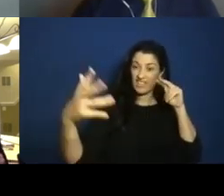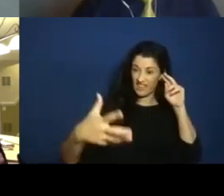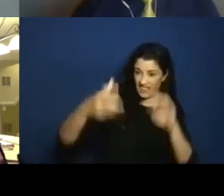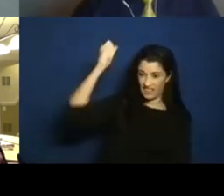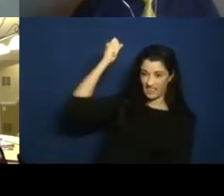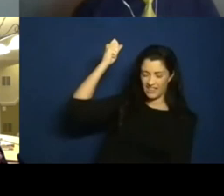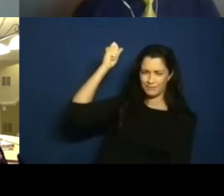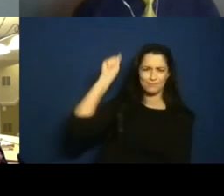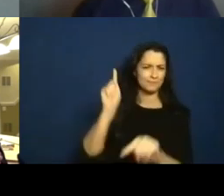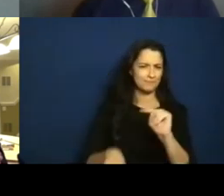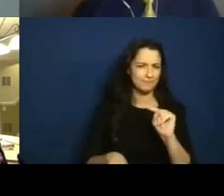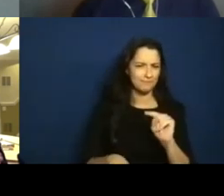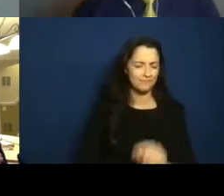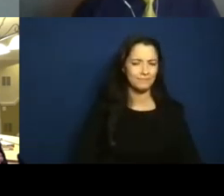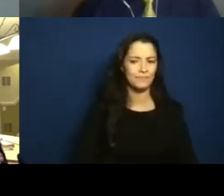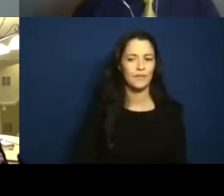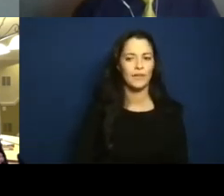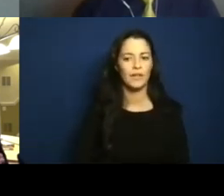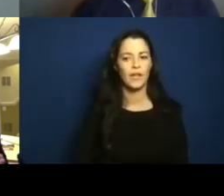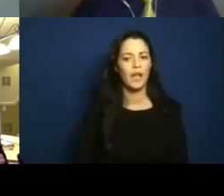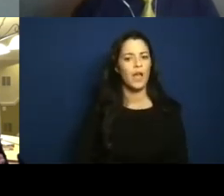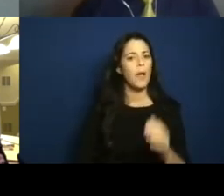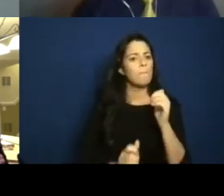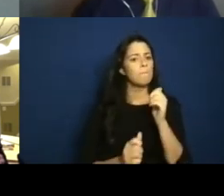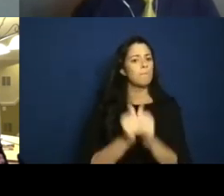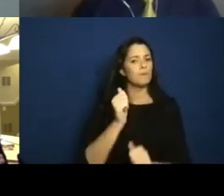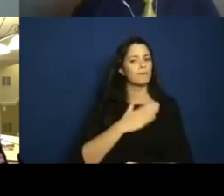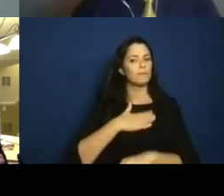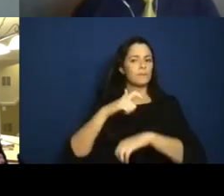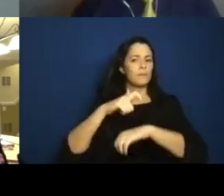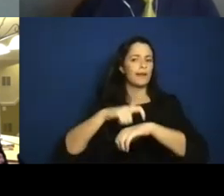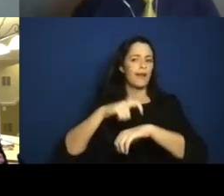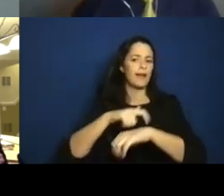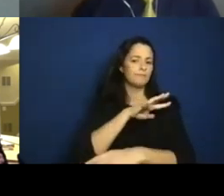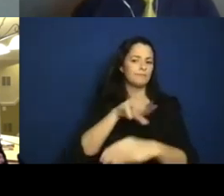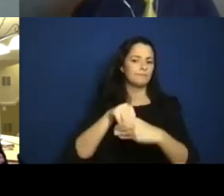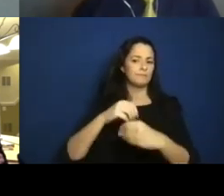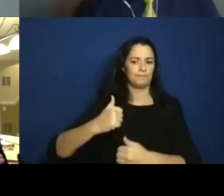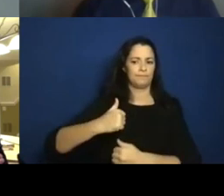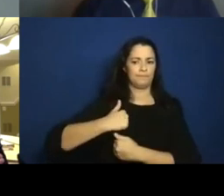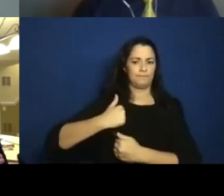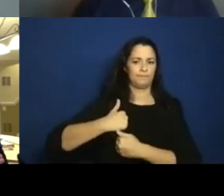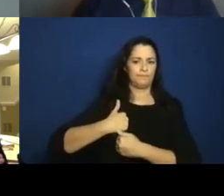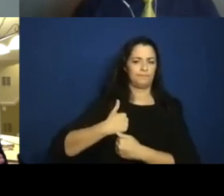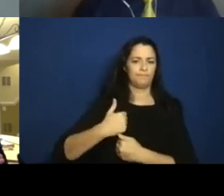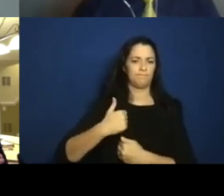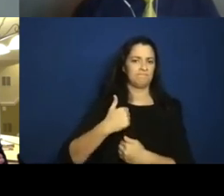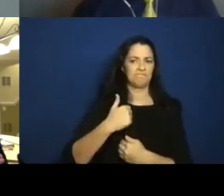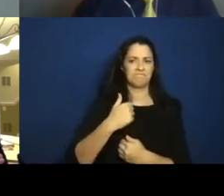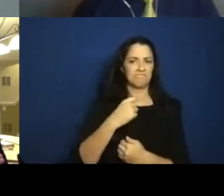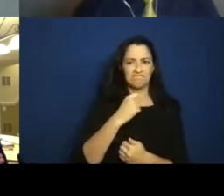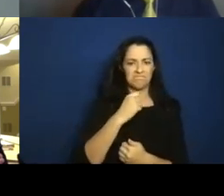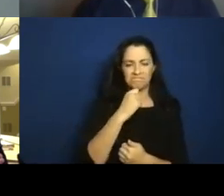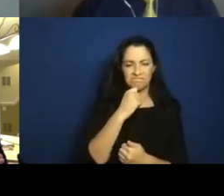uniform. And most of my time in the Army, I didn't deal with a lot of, you